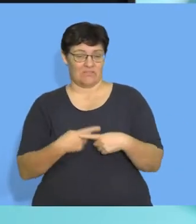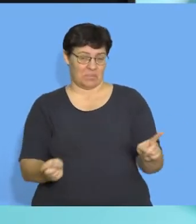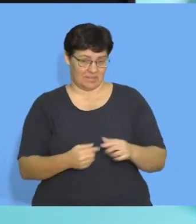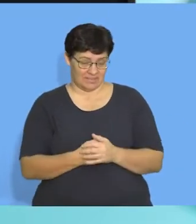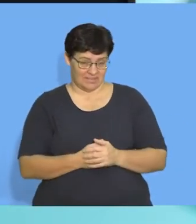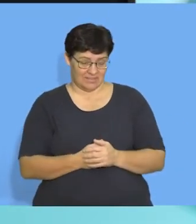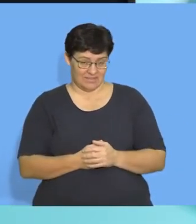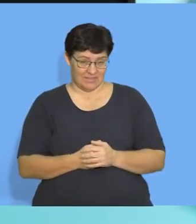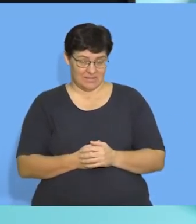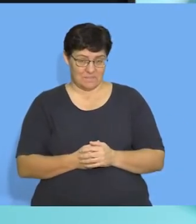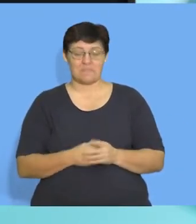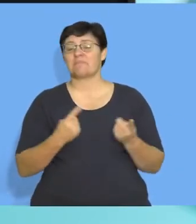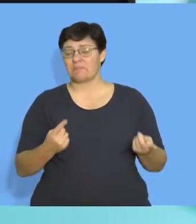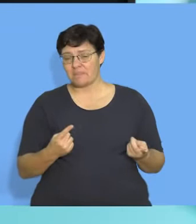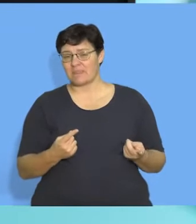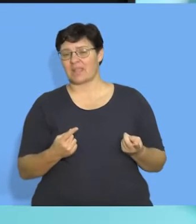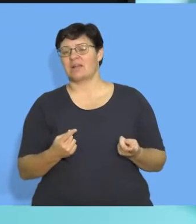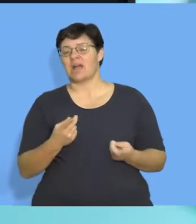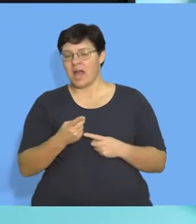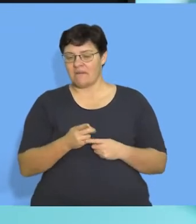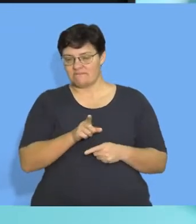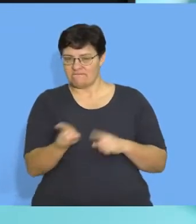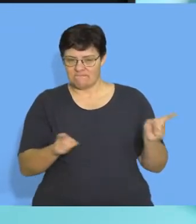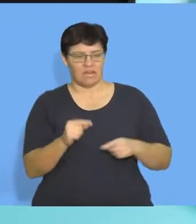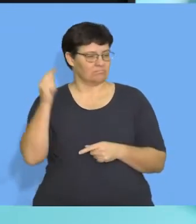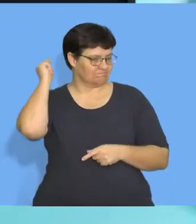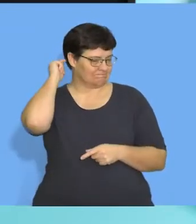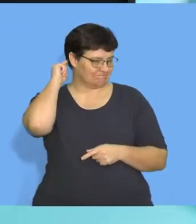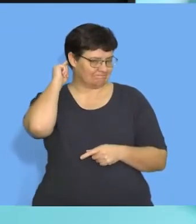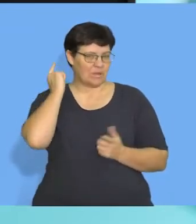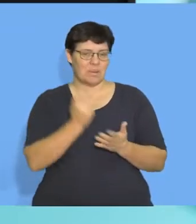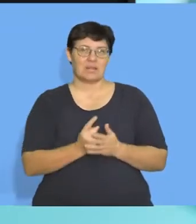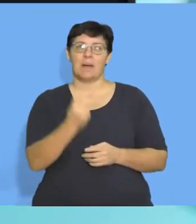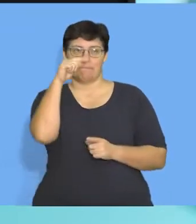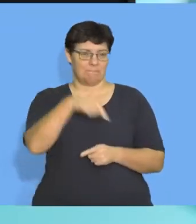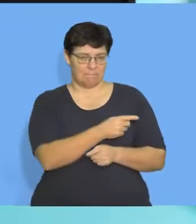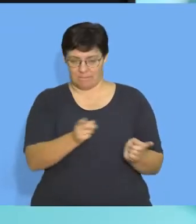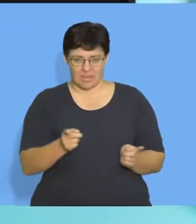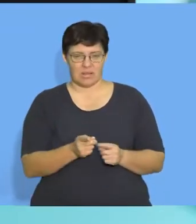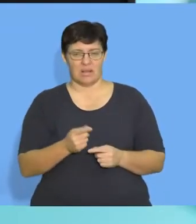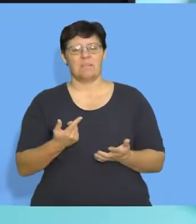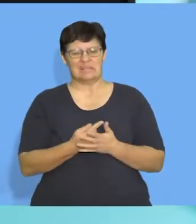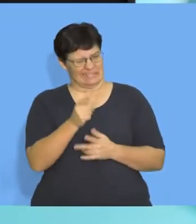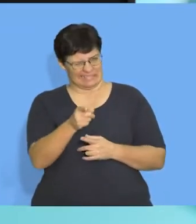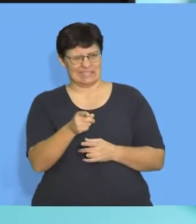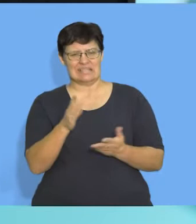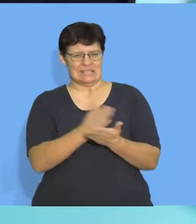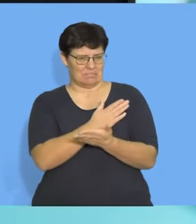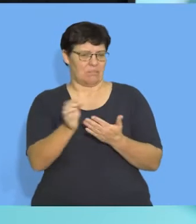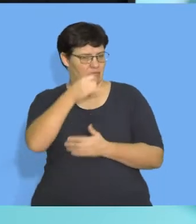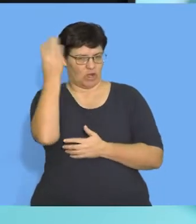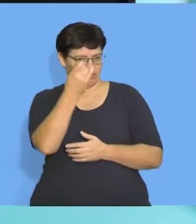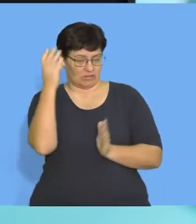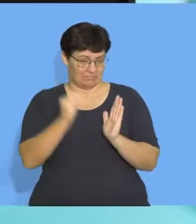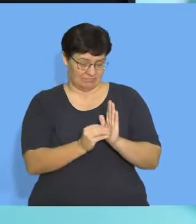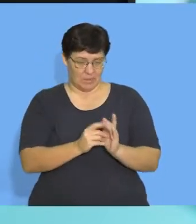of get this direction thing in our heads. It's the direction that gets a little hairy for us, okay? But we